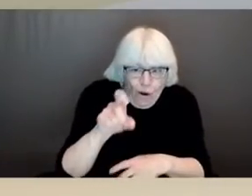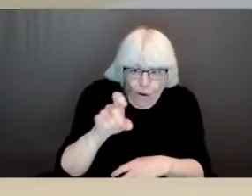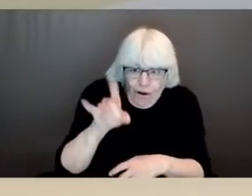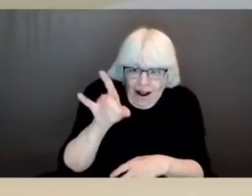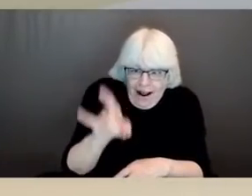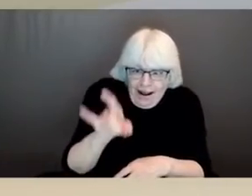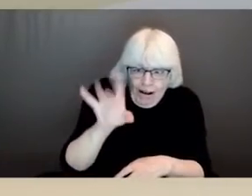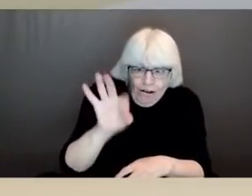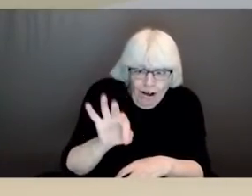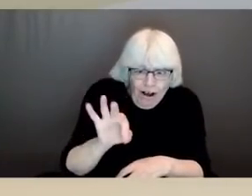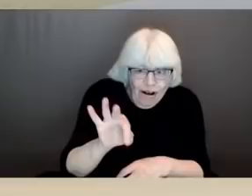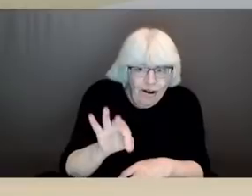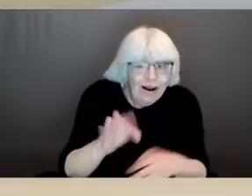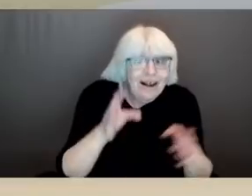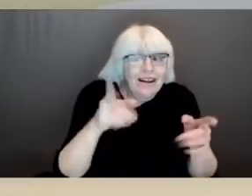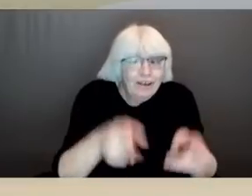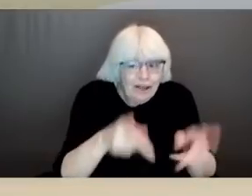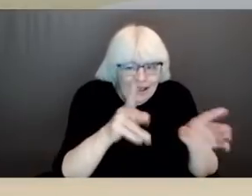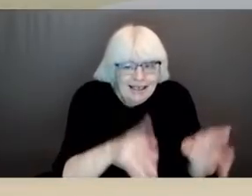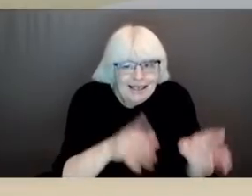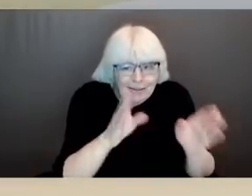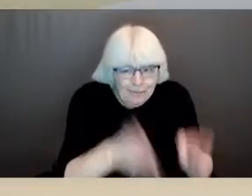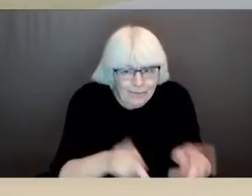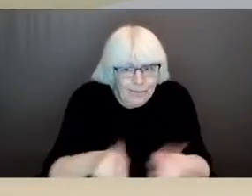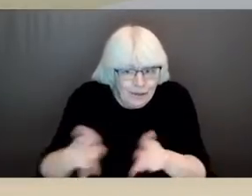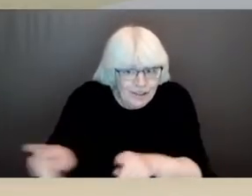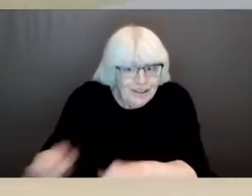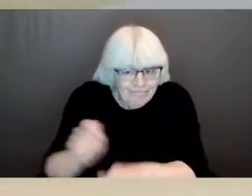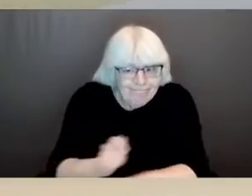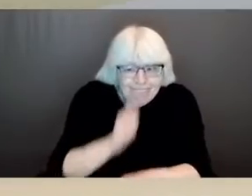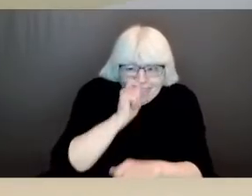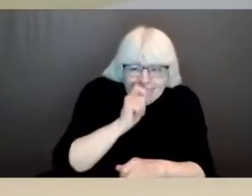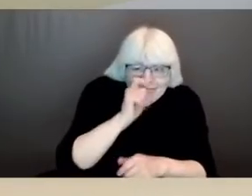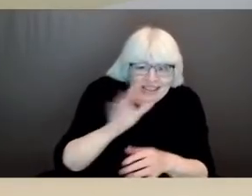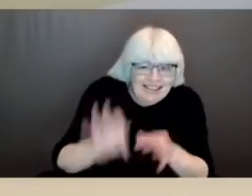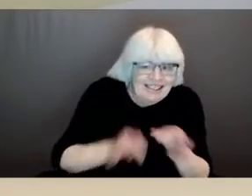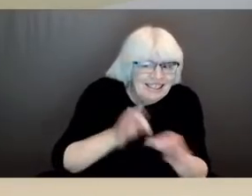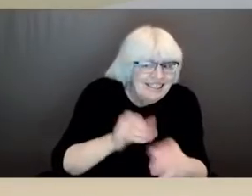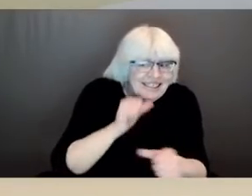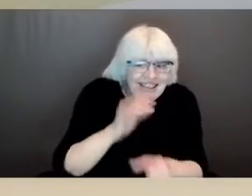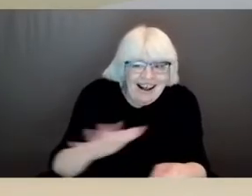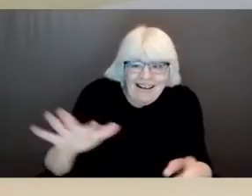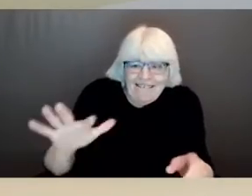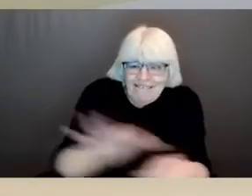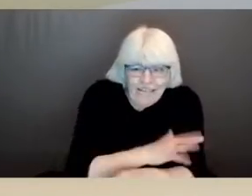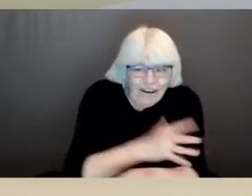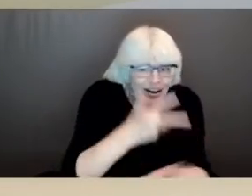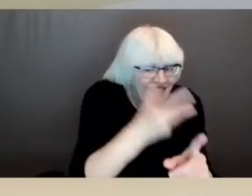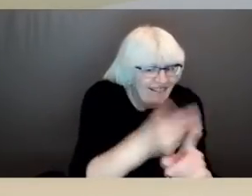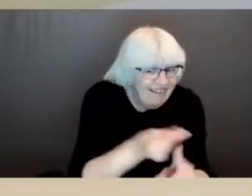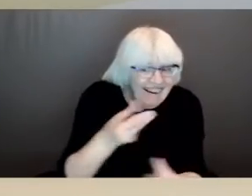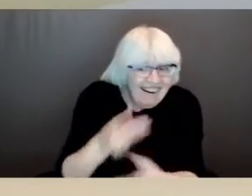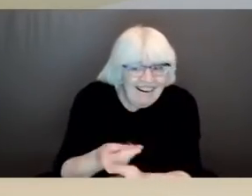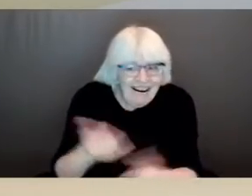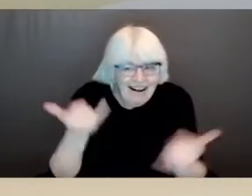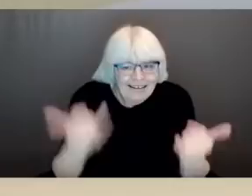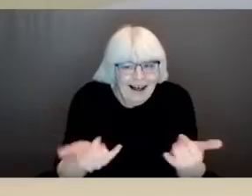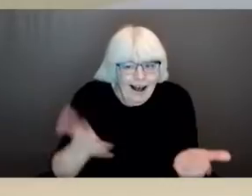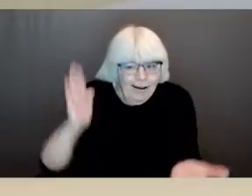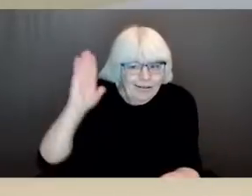individuals who needed to be tested because they were not fully vaccinated, and that number has gone to 130